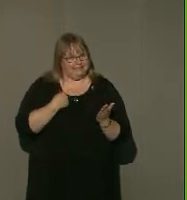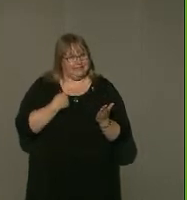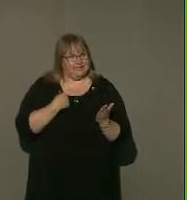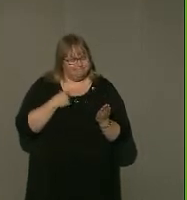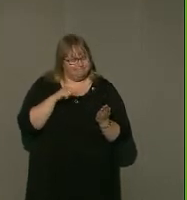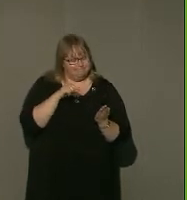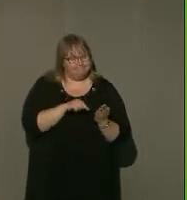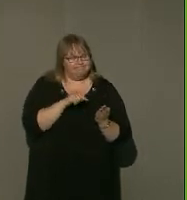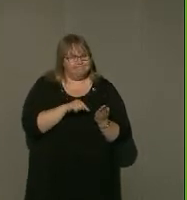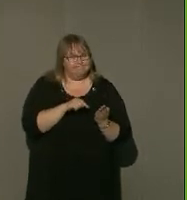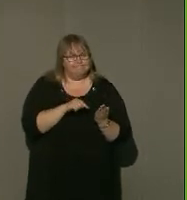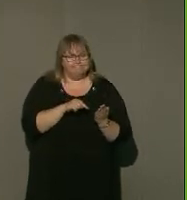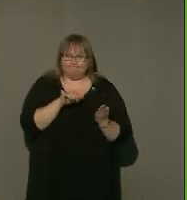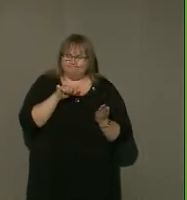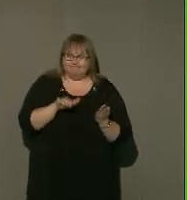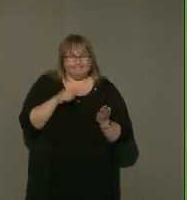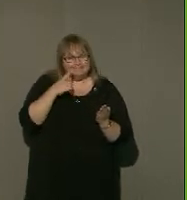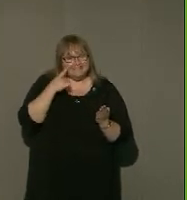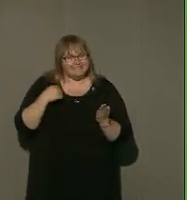that they'd ruled this bit out of order.